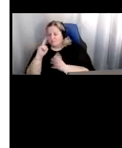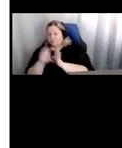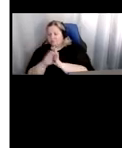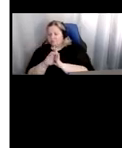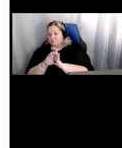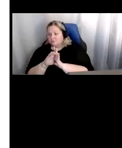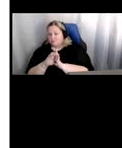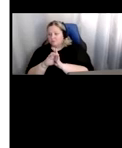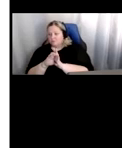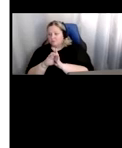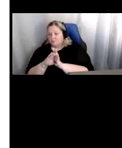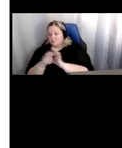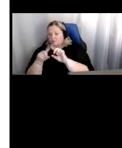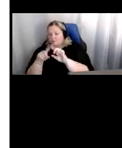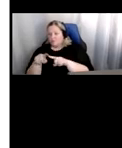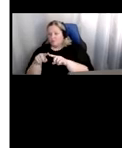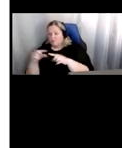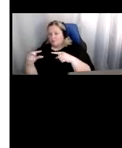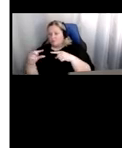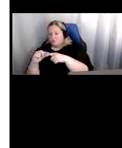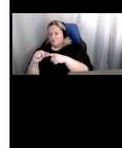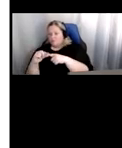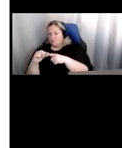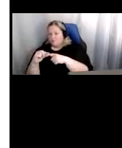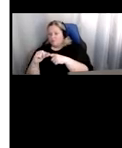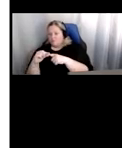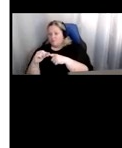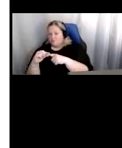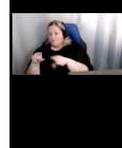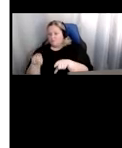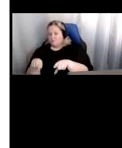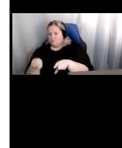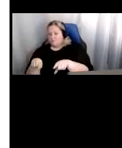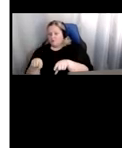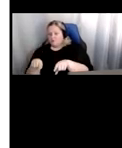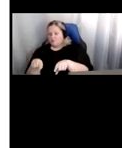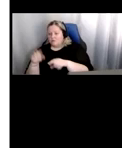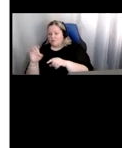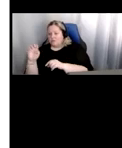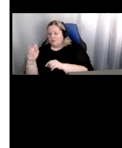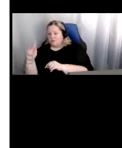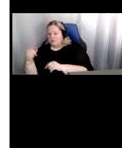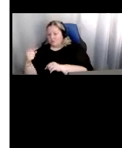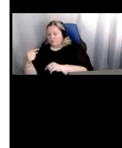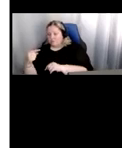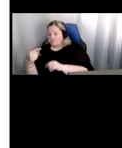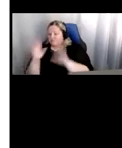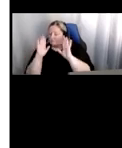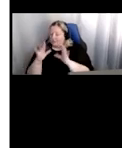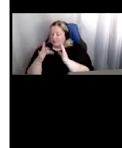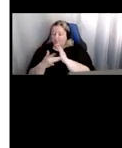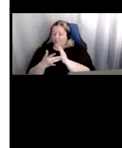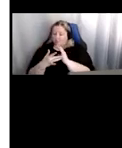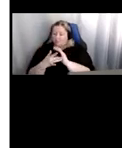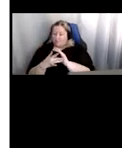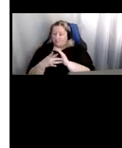a small little rectangle and you put your fingers on the sensors and that can give you an EKG. Amazing technology.